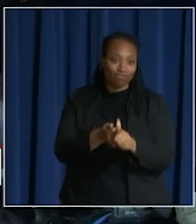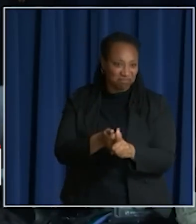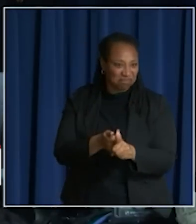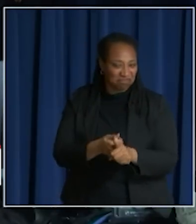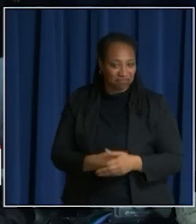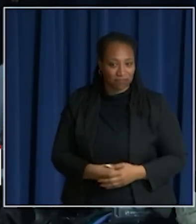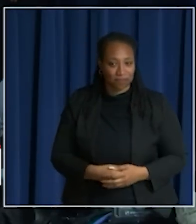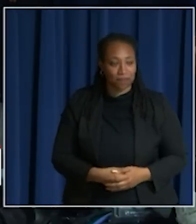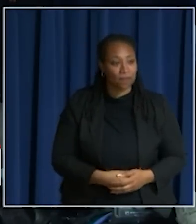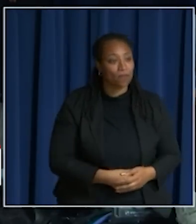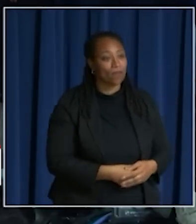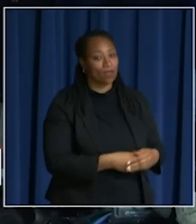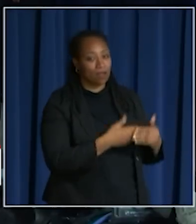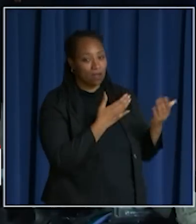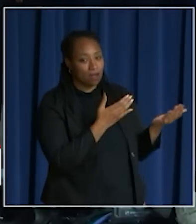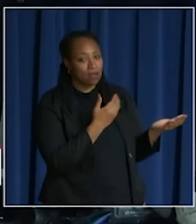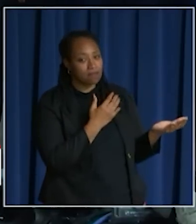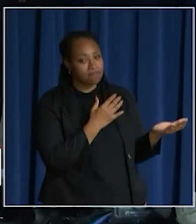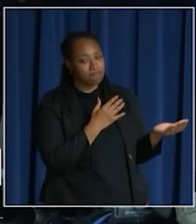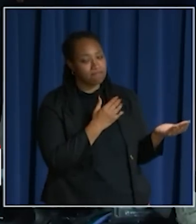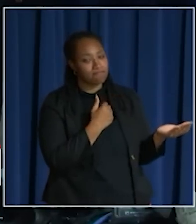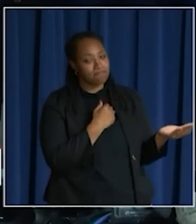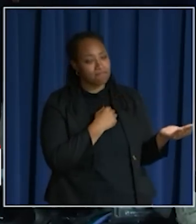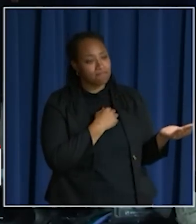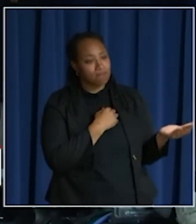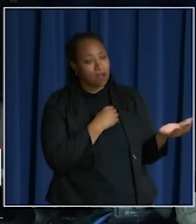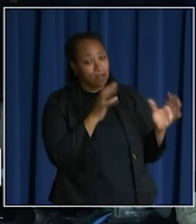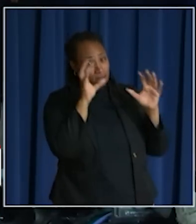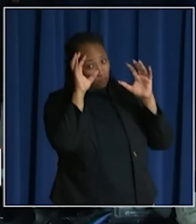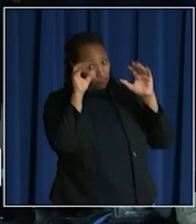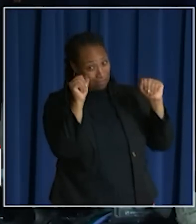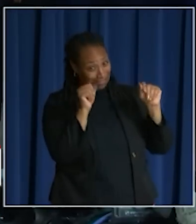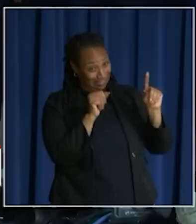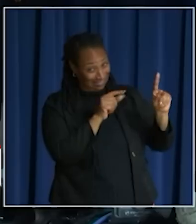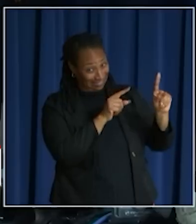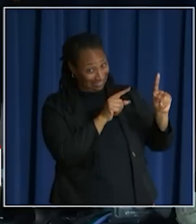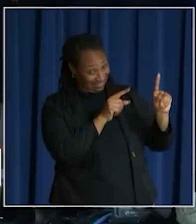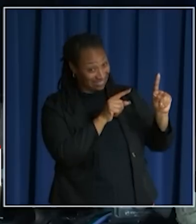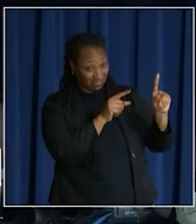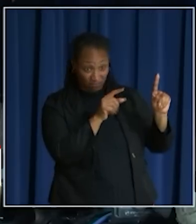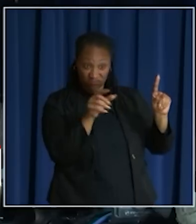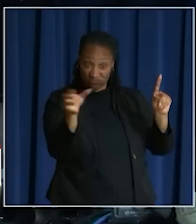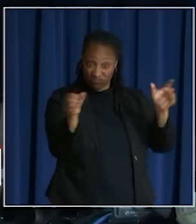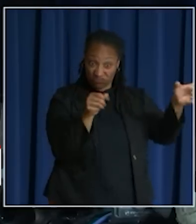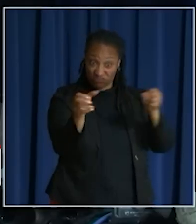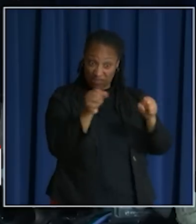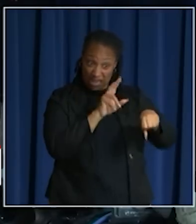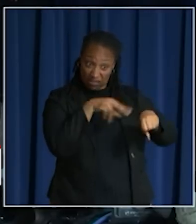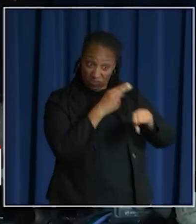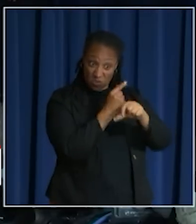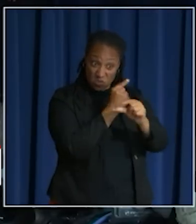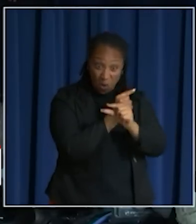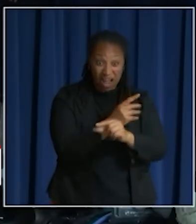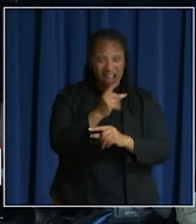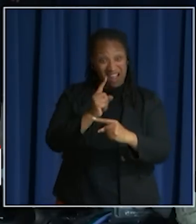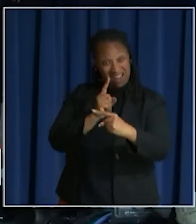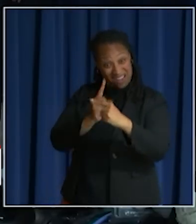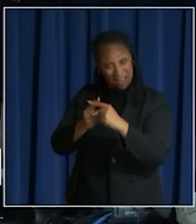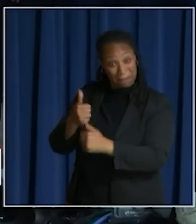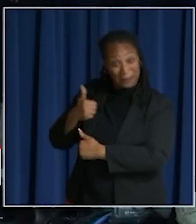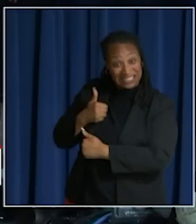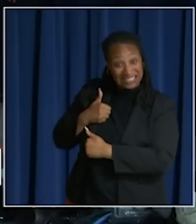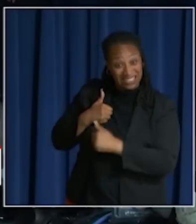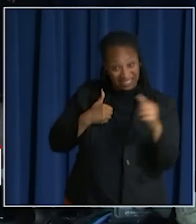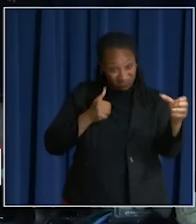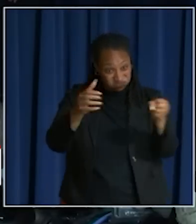National Guard, but military, to bring the United States military, federal troops into the District of Columbia if needed. Can you